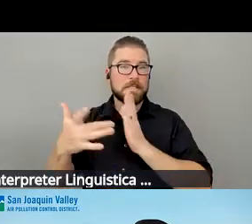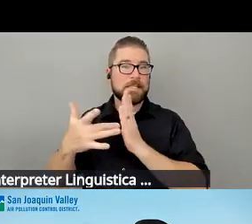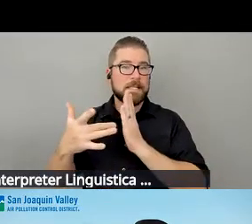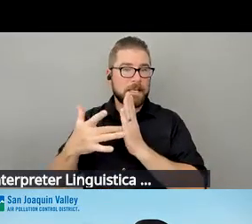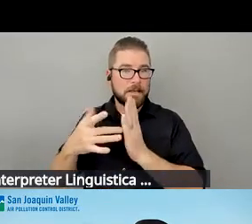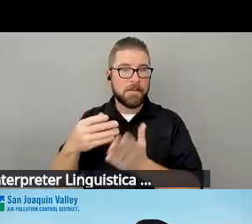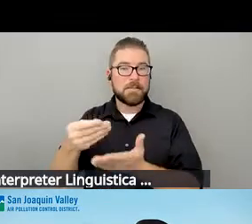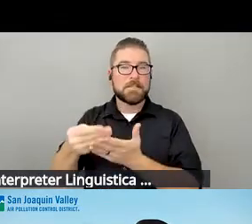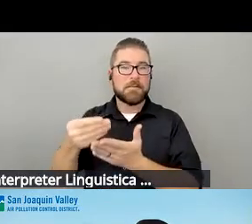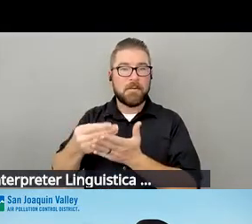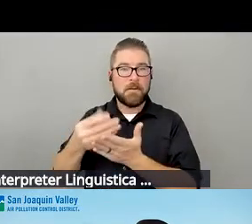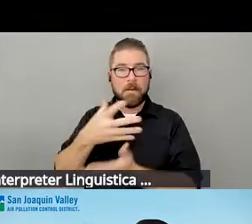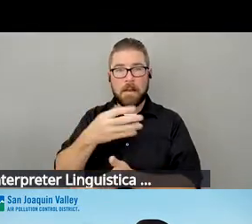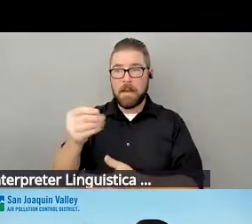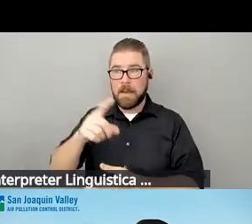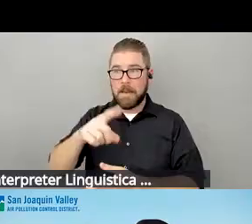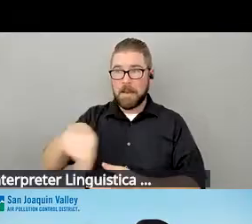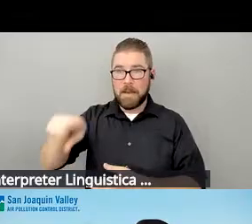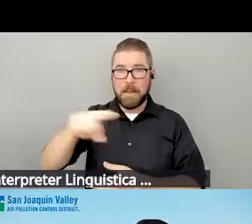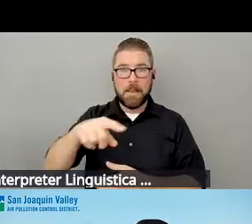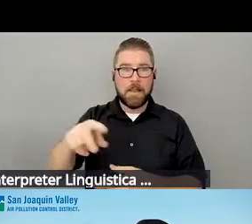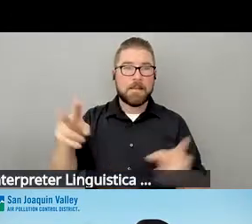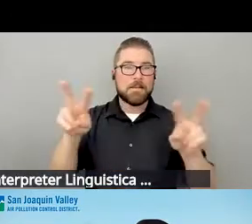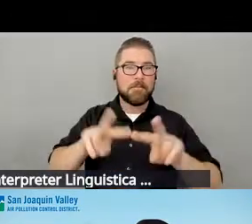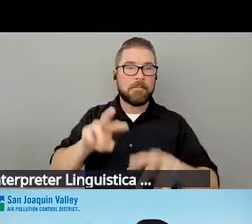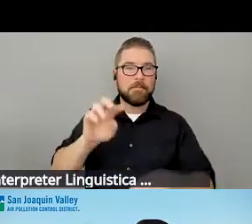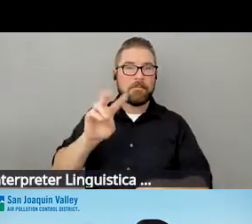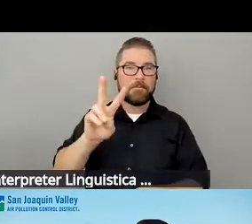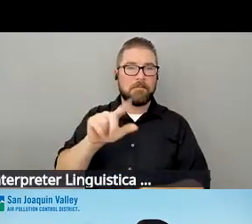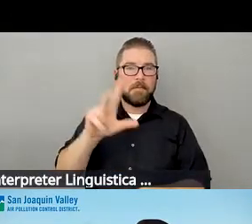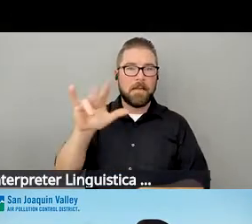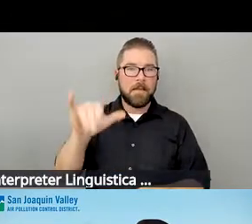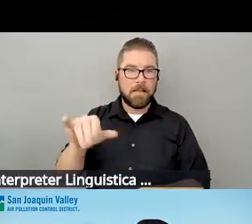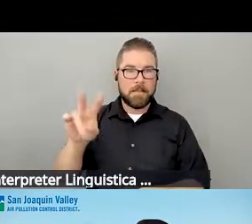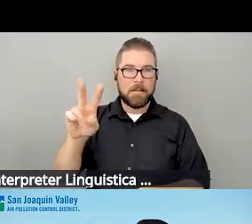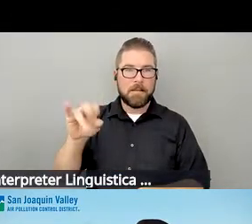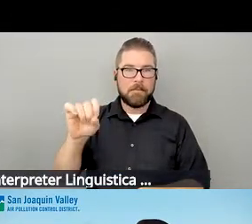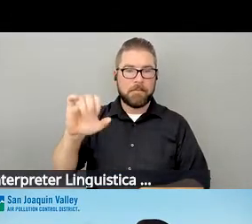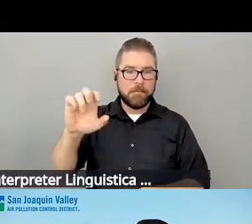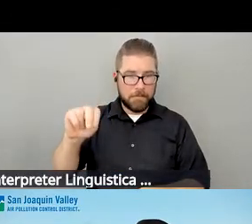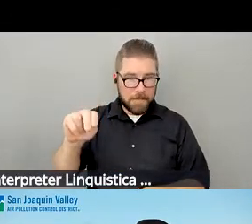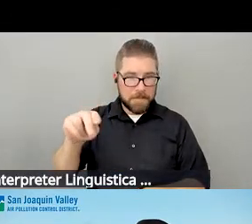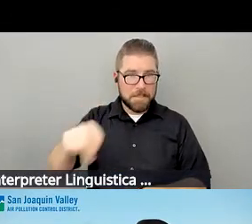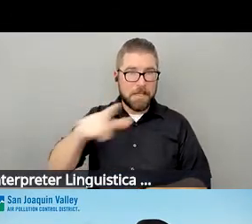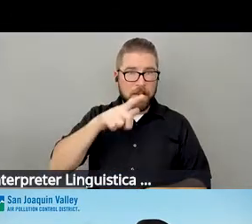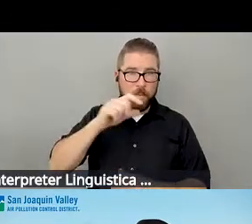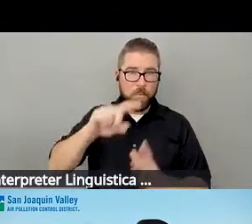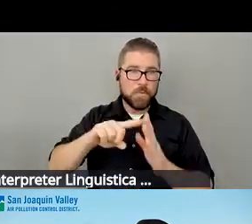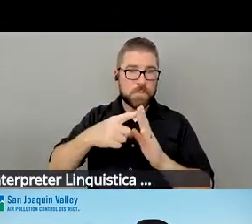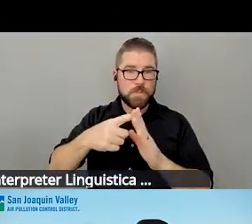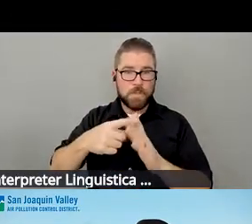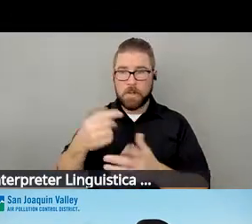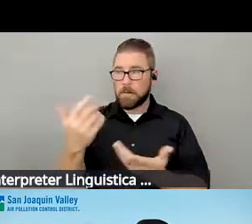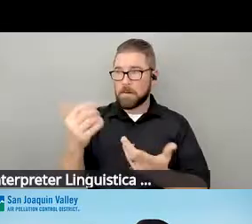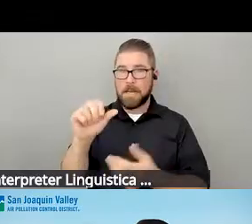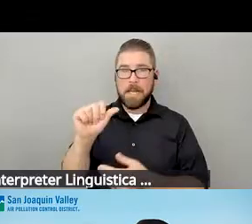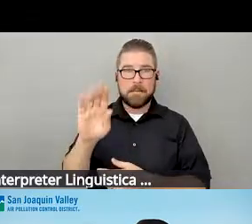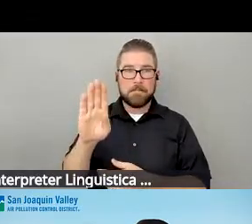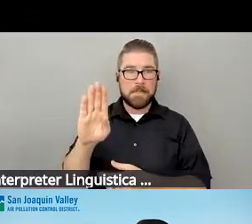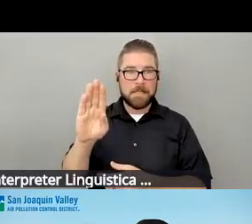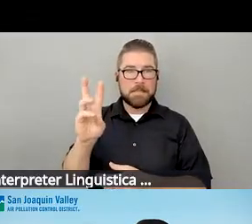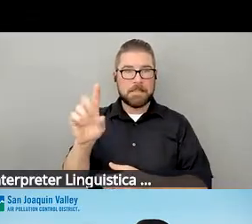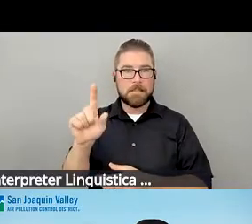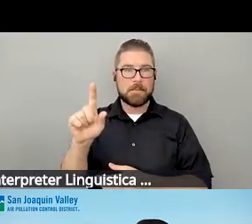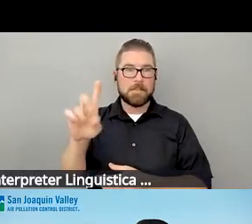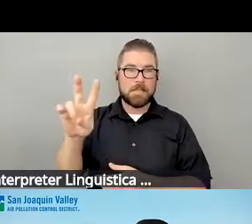Vision, who are kicking off a project in the Stockton AB617 boundary that's related to connecting homes in the boundary